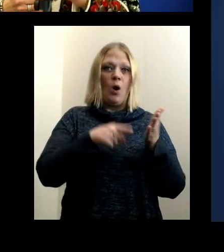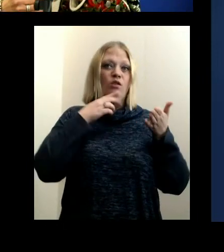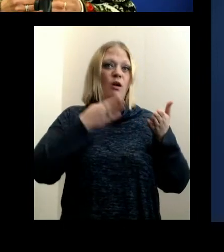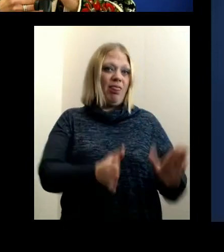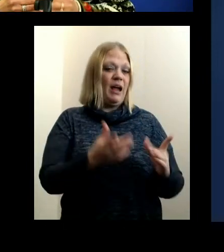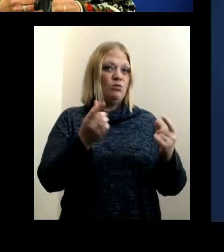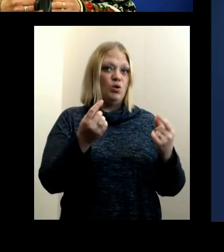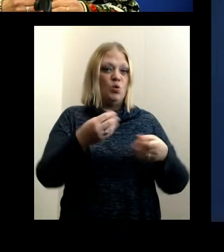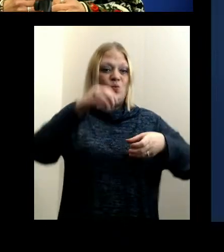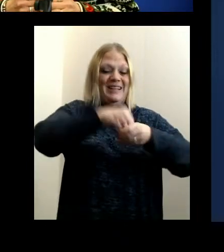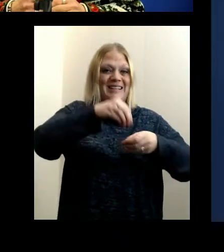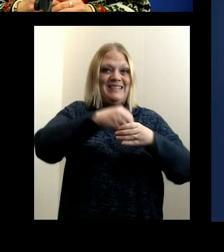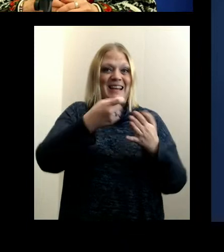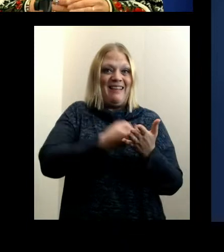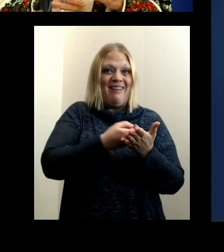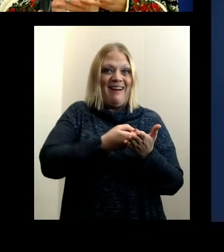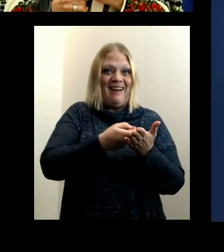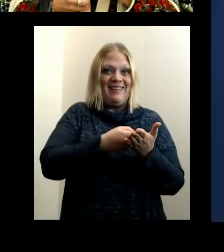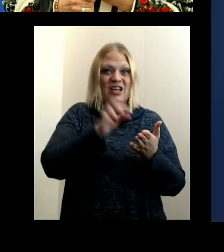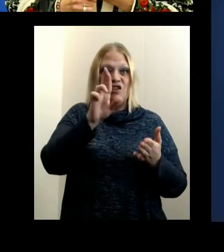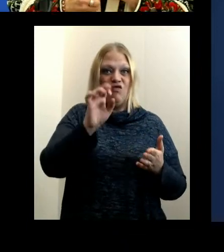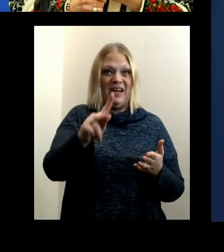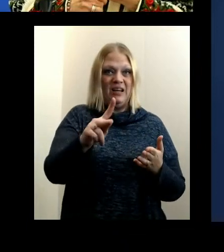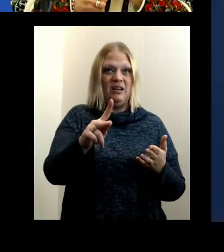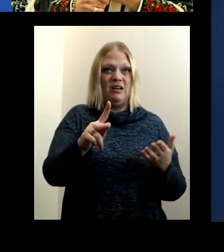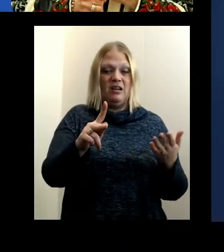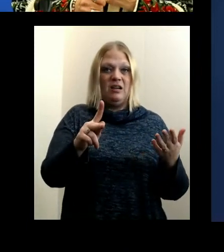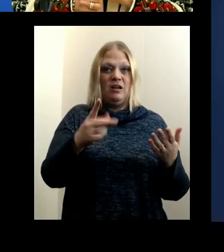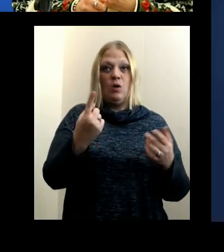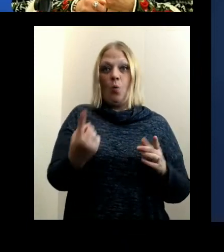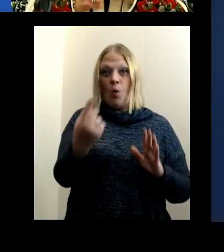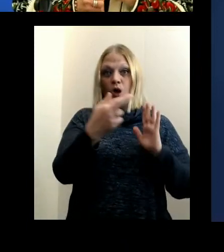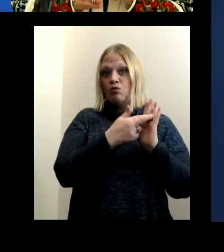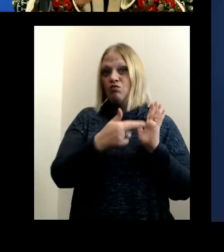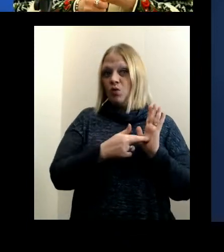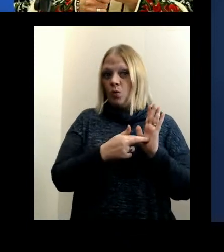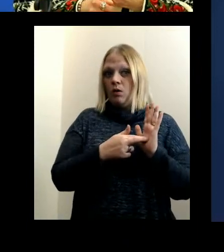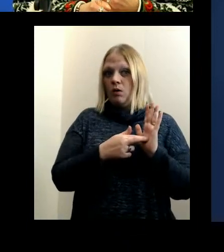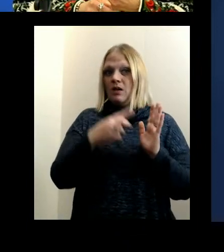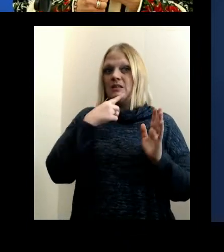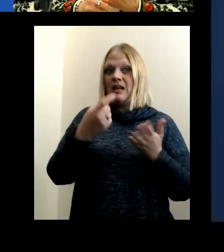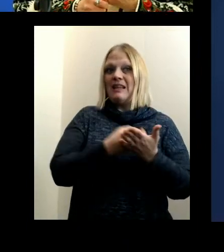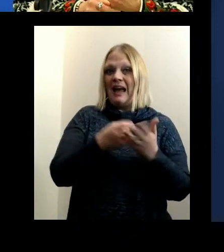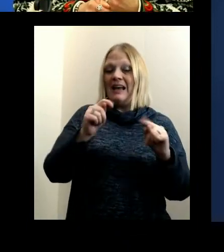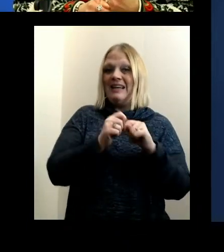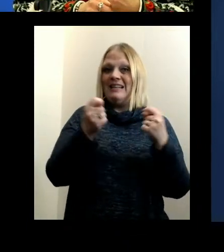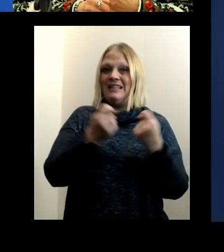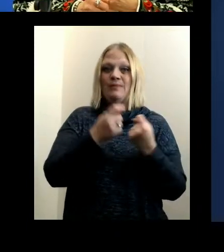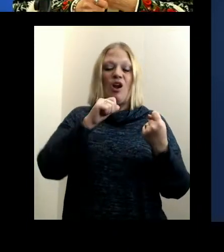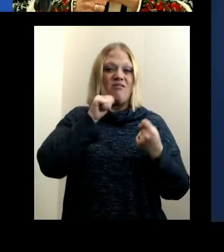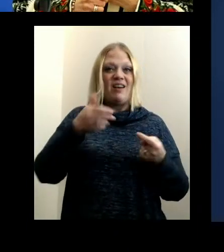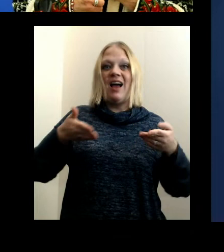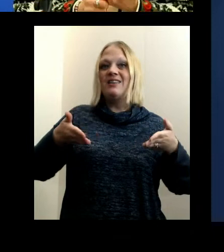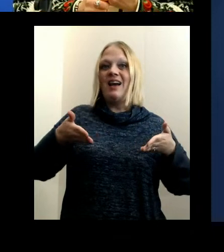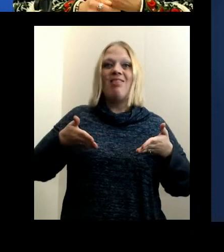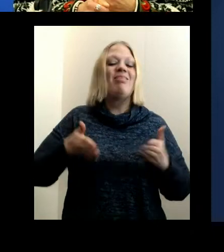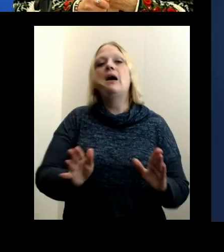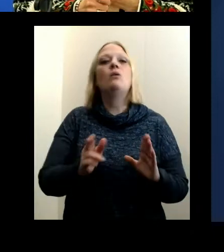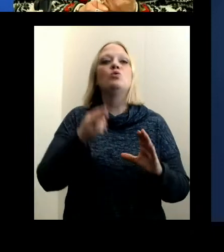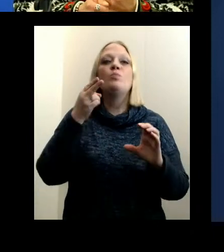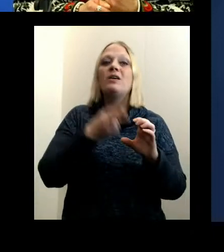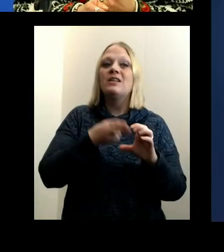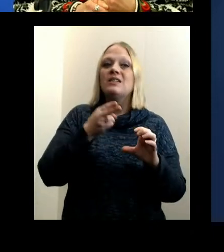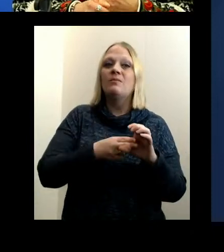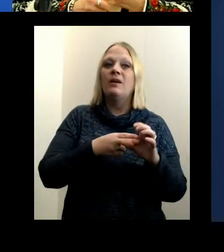do inside hockey rinks, and one of the rules say that hockey teams are not allowed to participate